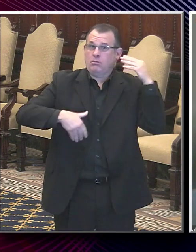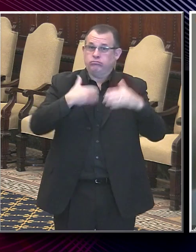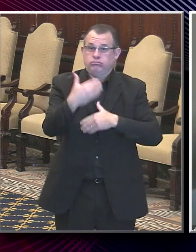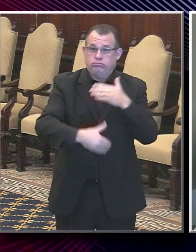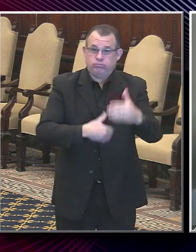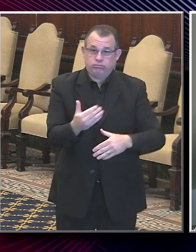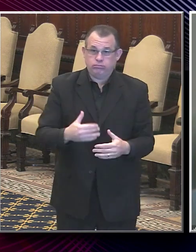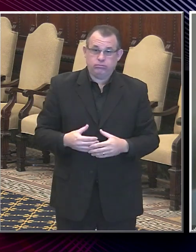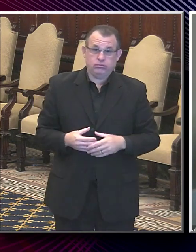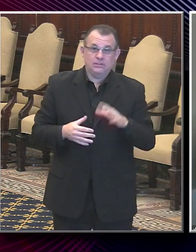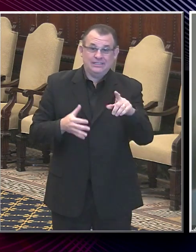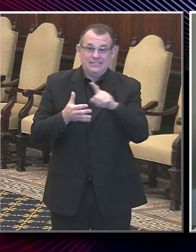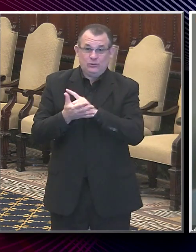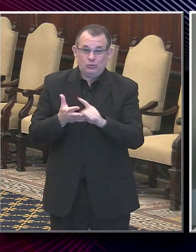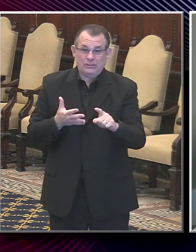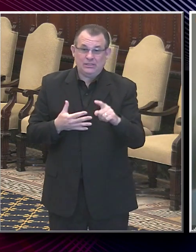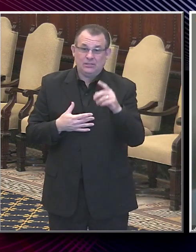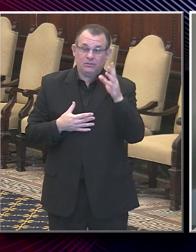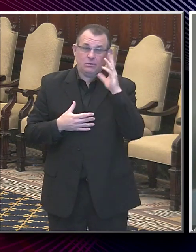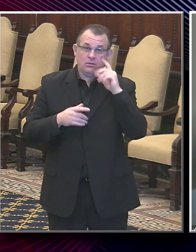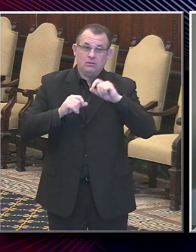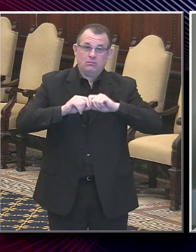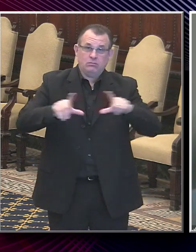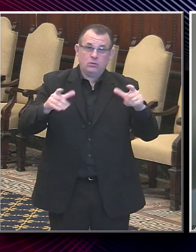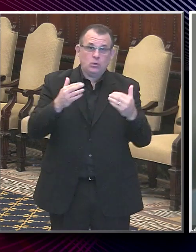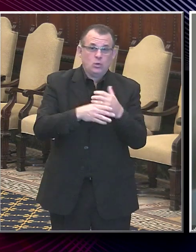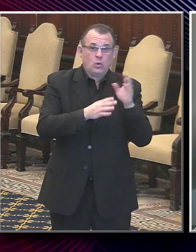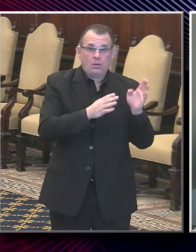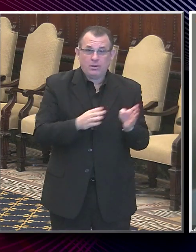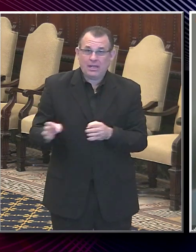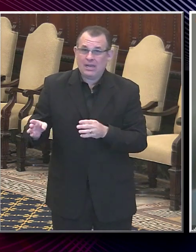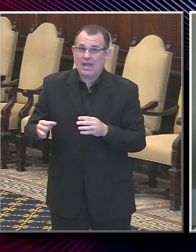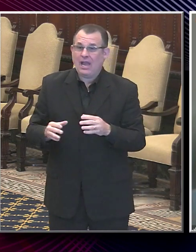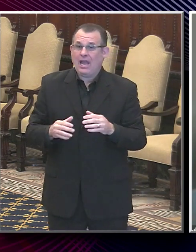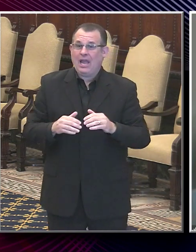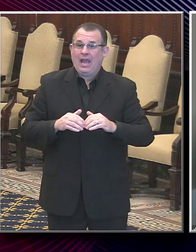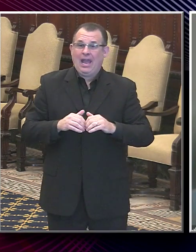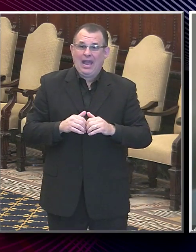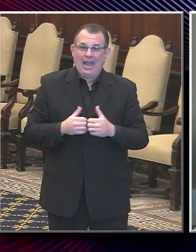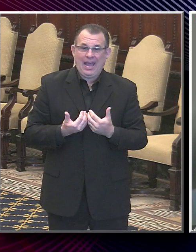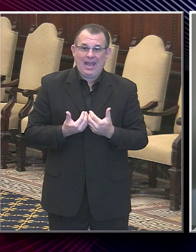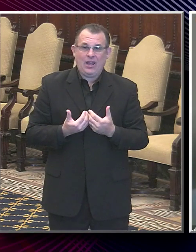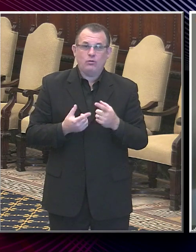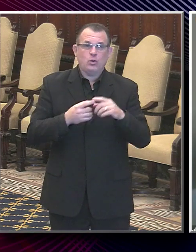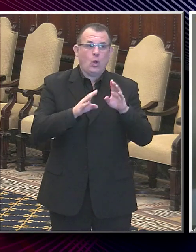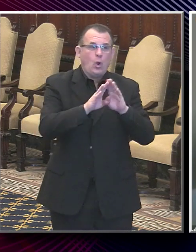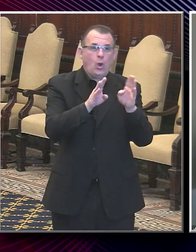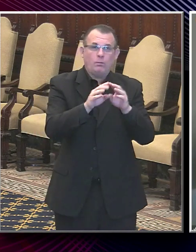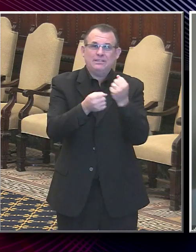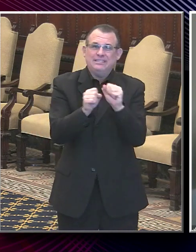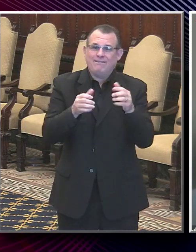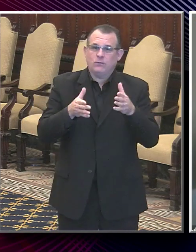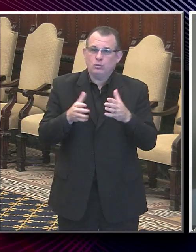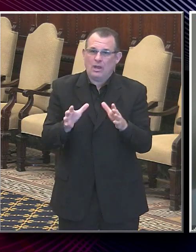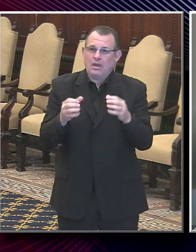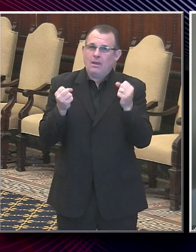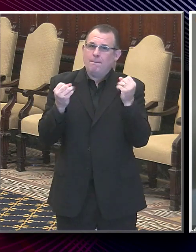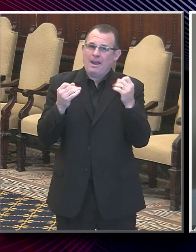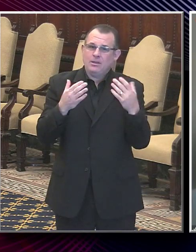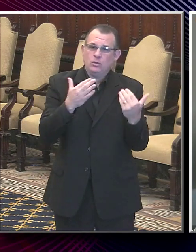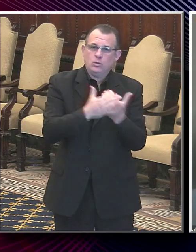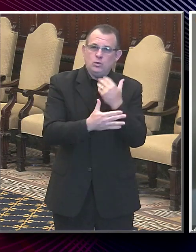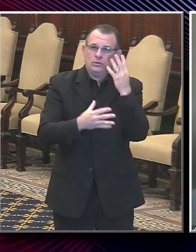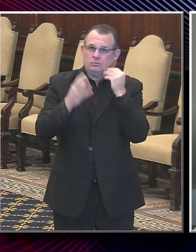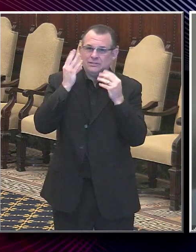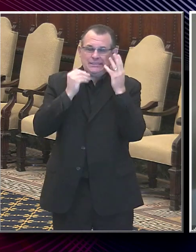hope to be releasing plan and guidance on exactly how we do that in a safe way. It will involve many differences from the way that people operated before